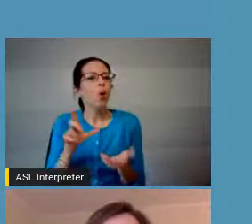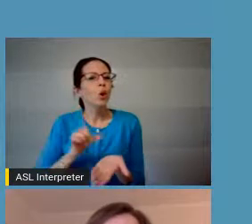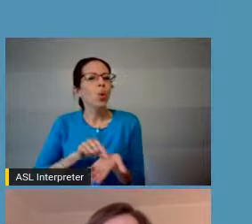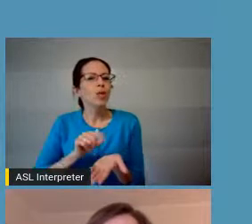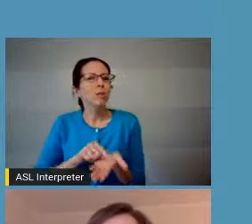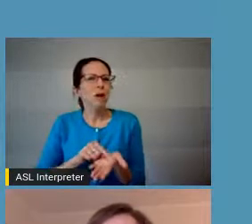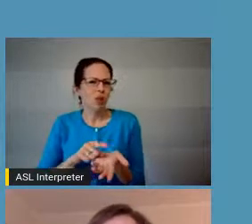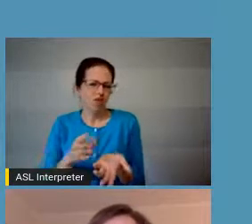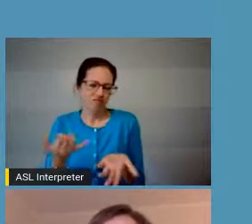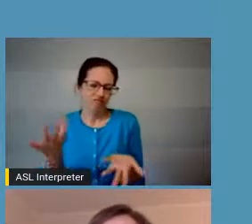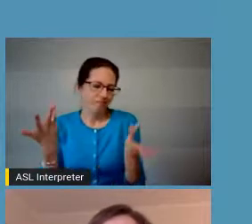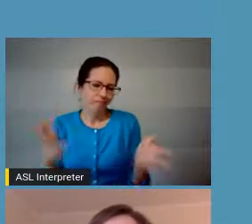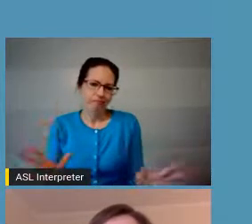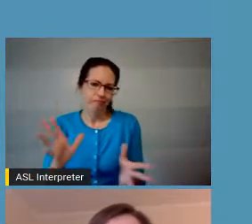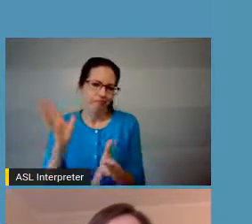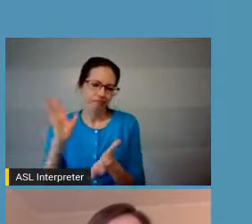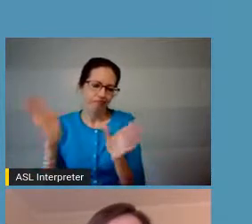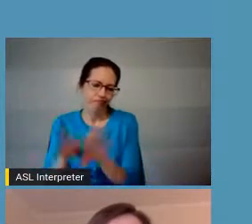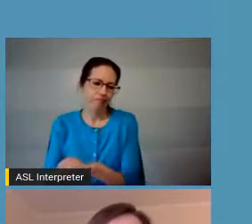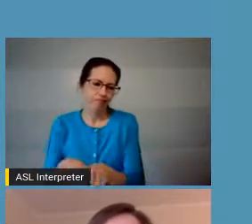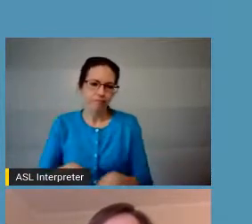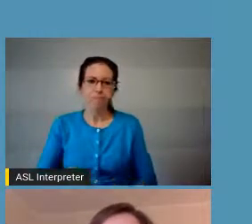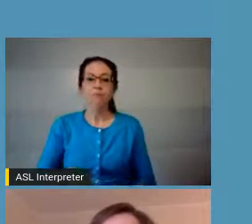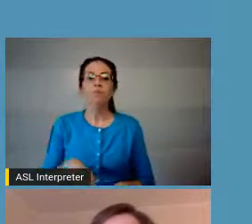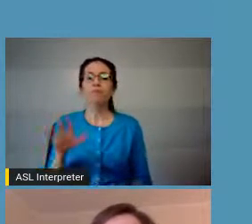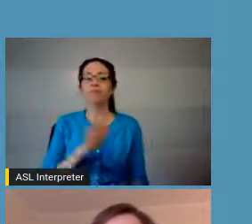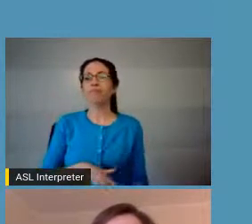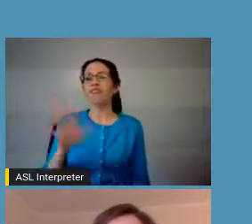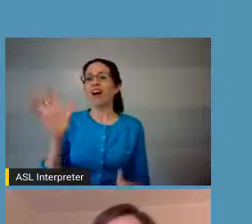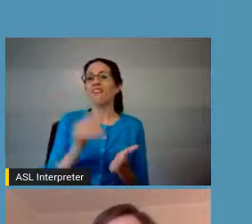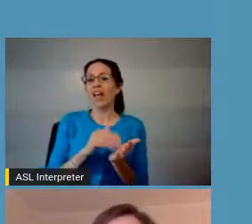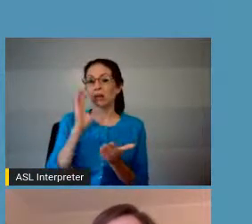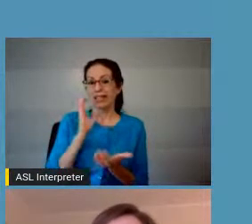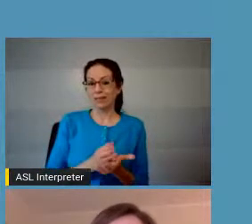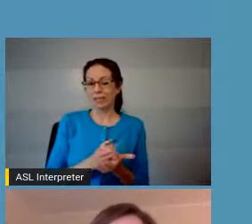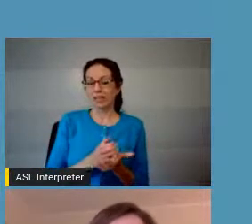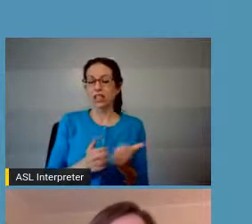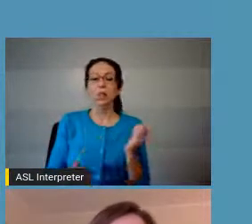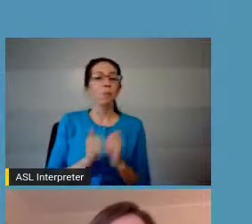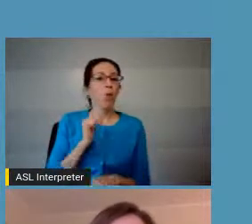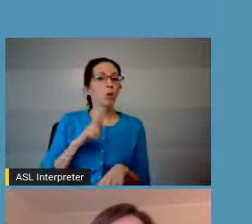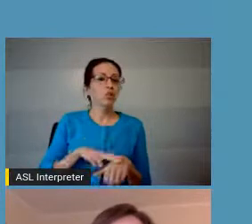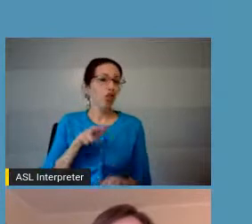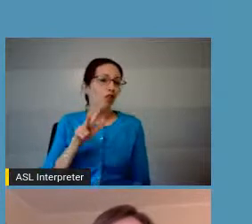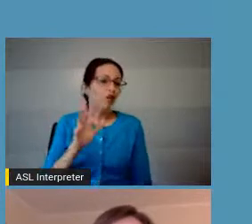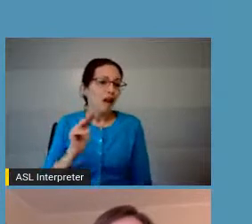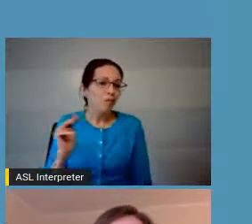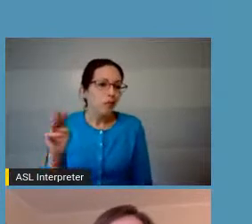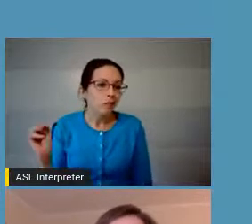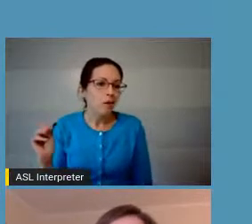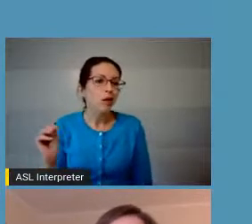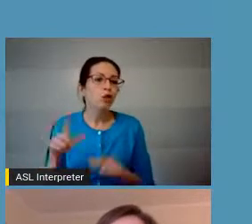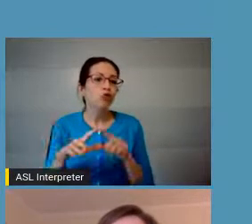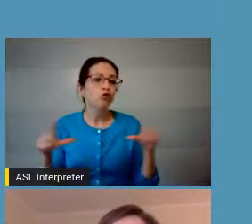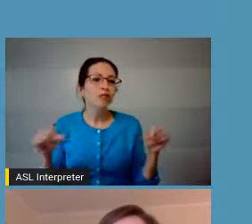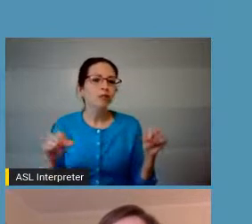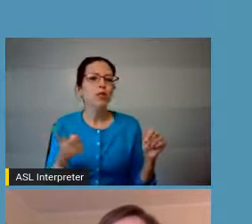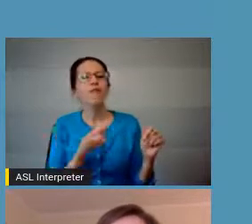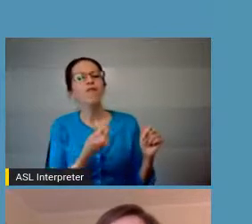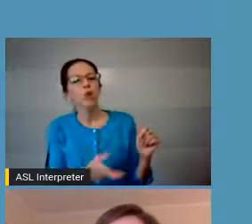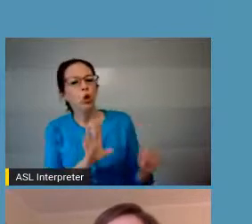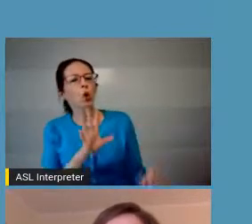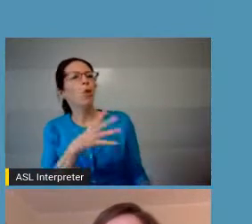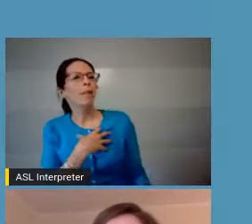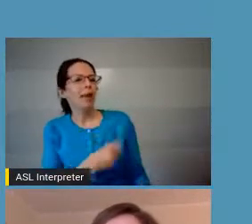business. So it's about 5,000 images. They're almost all on 35mm negative strips, although there's also some black and white prints.